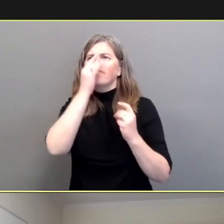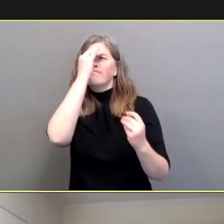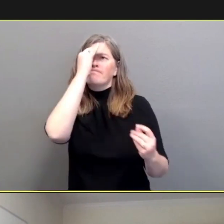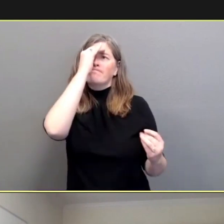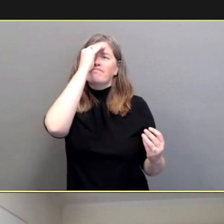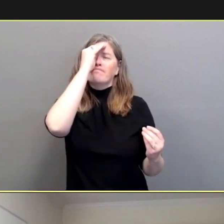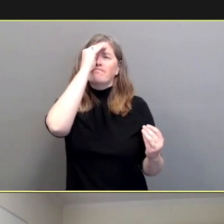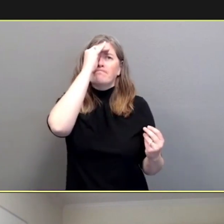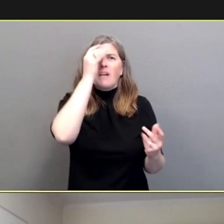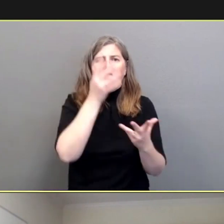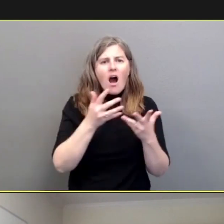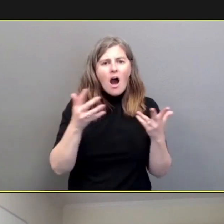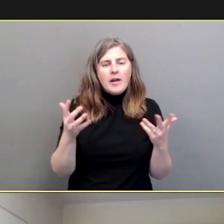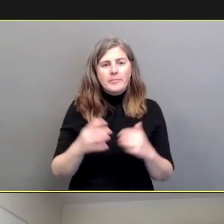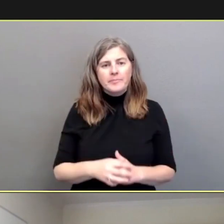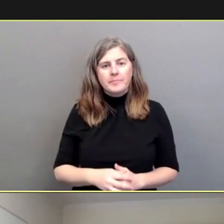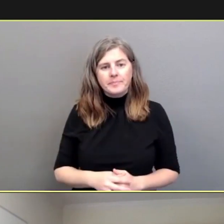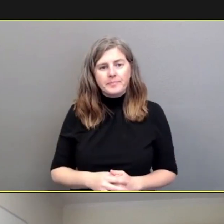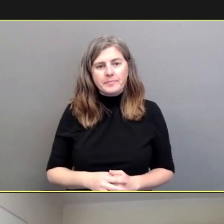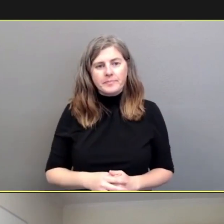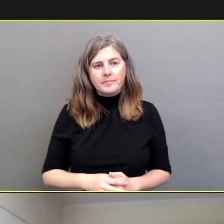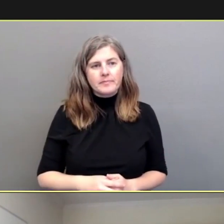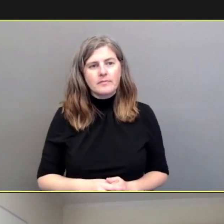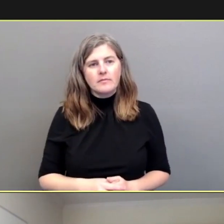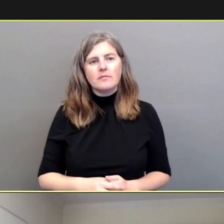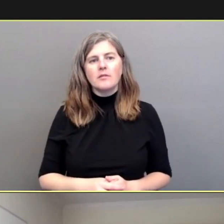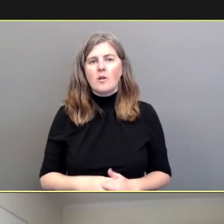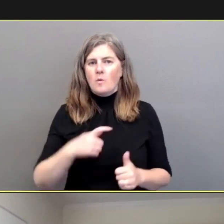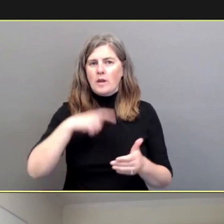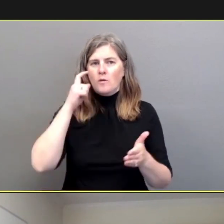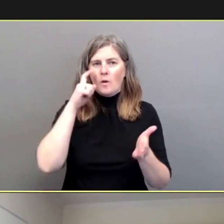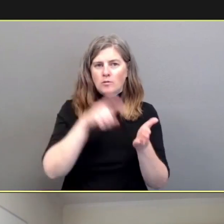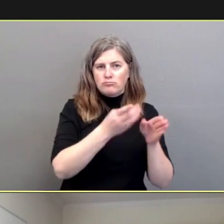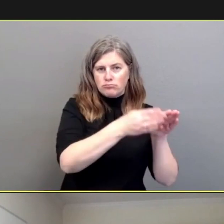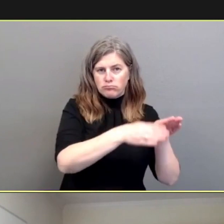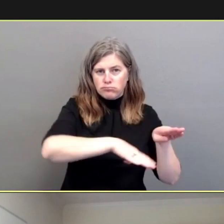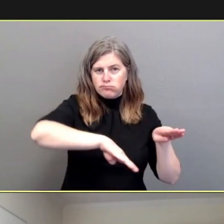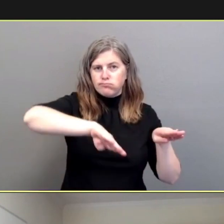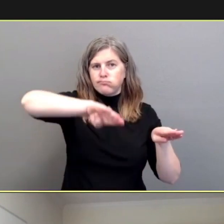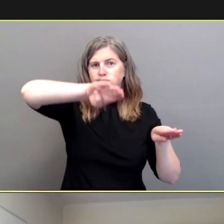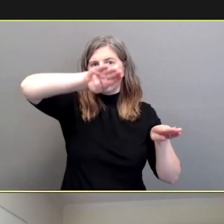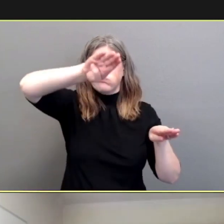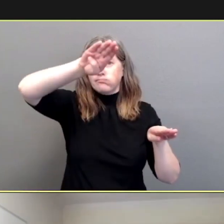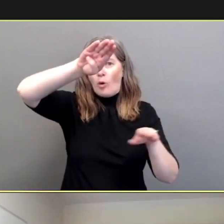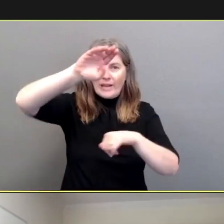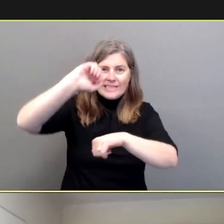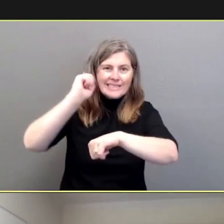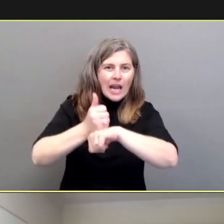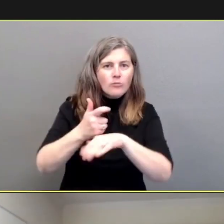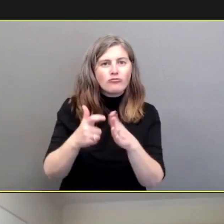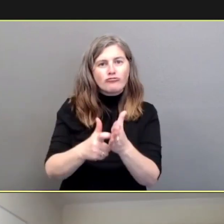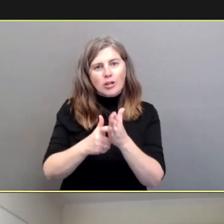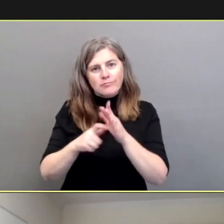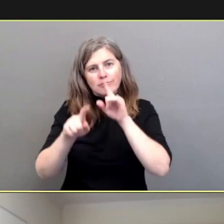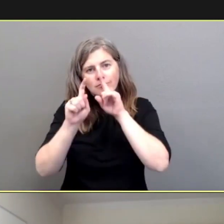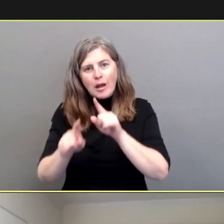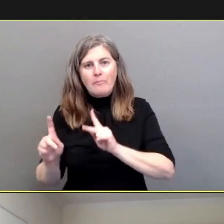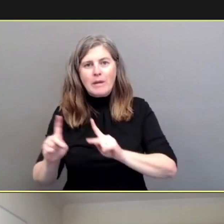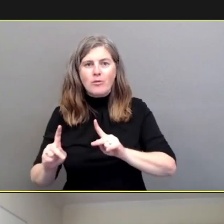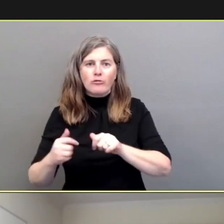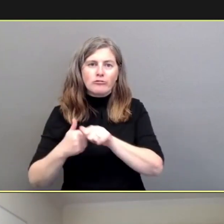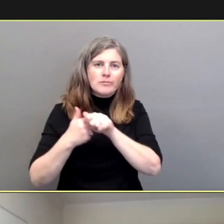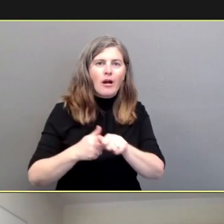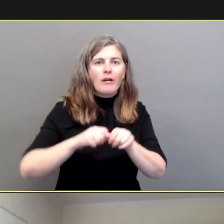lately, is, we have a surge, we implement mandates, people respond, the surge